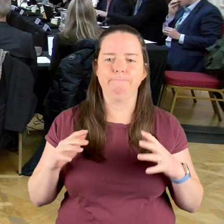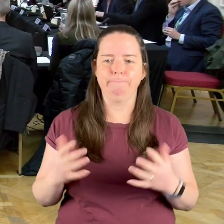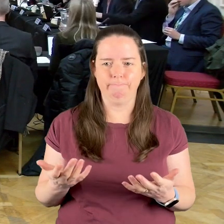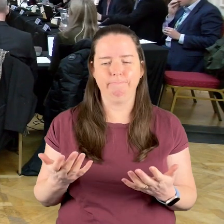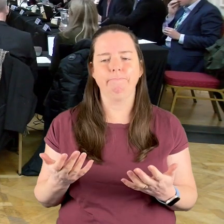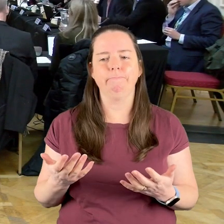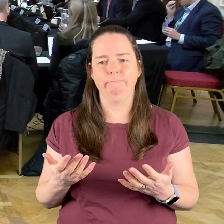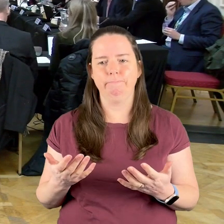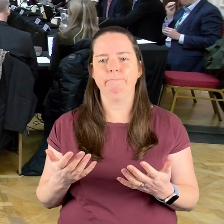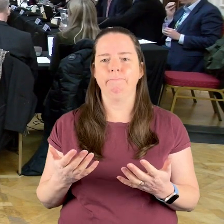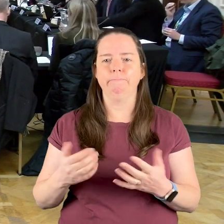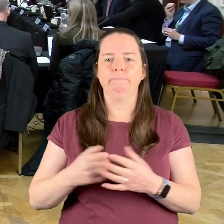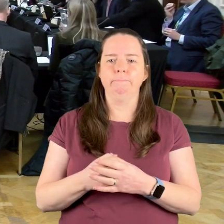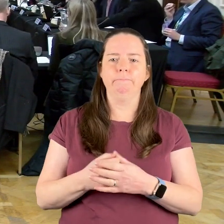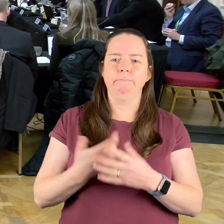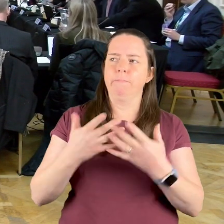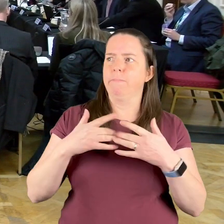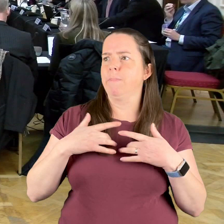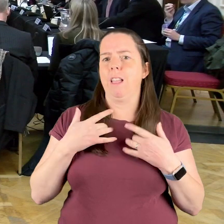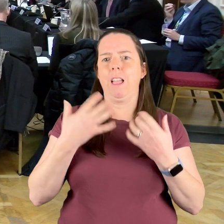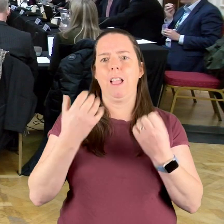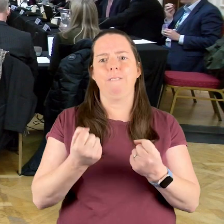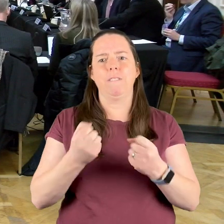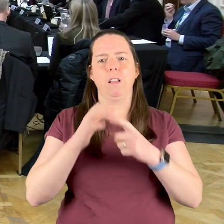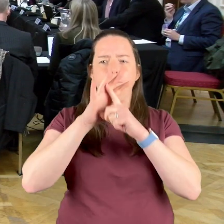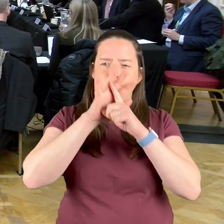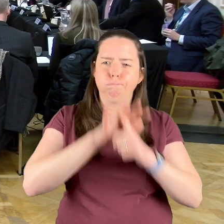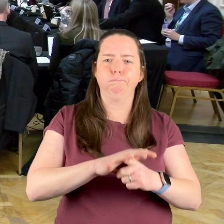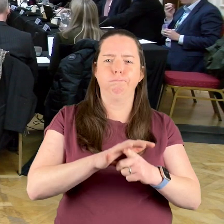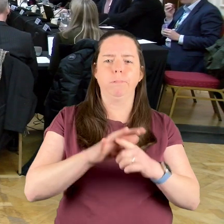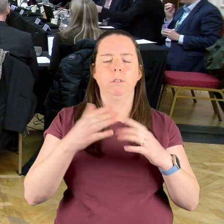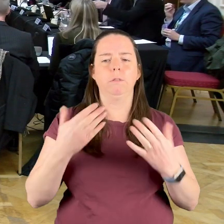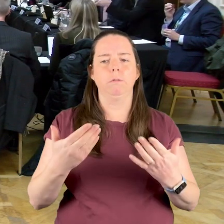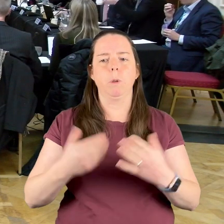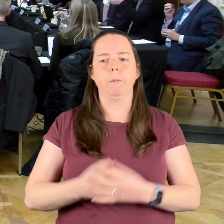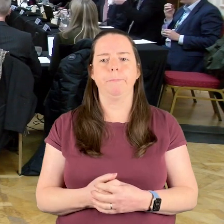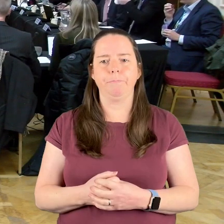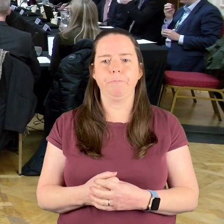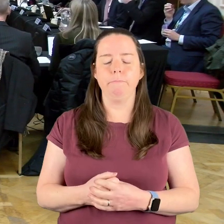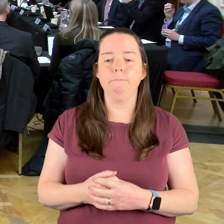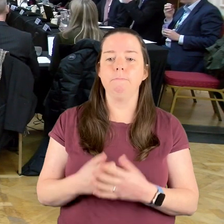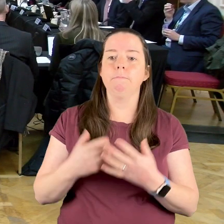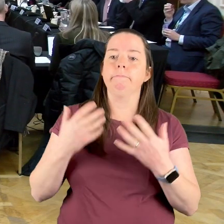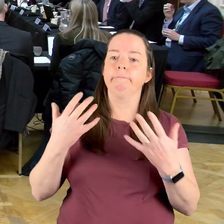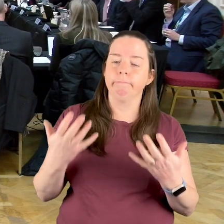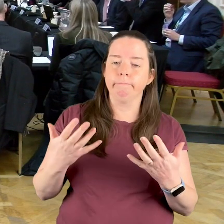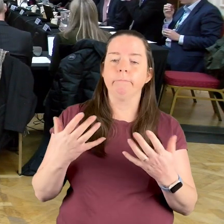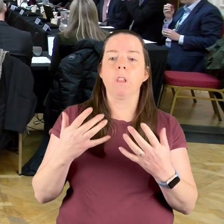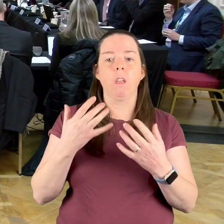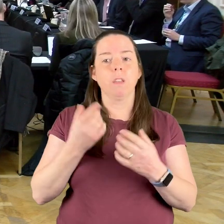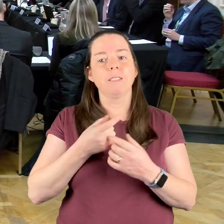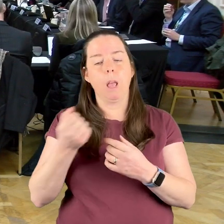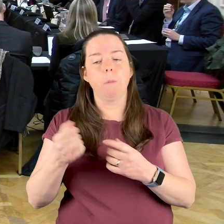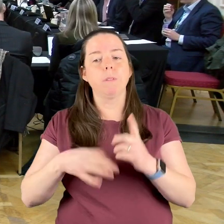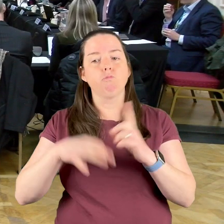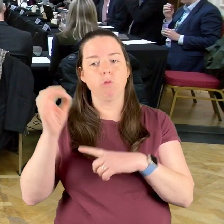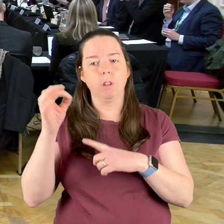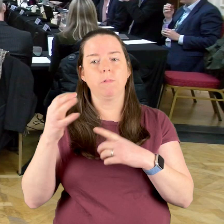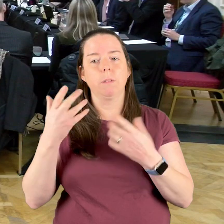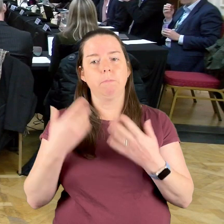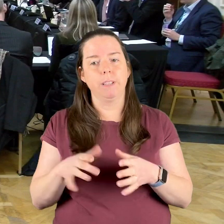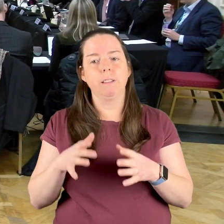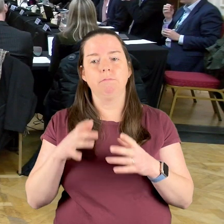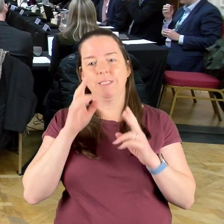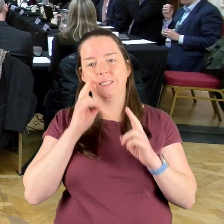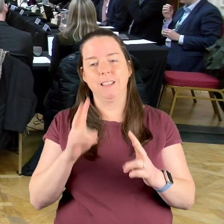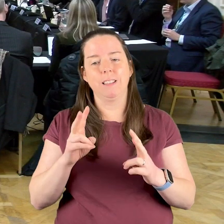care, all facing immense pressures at this point in time. Having said that, we have seen some improvement